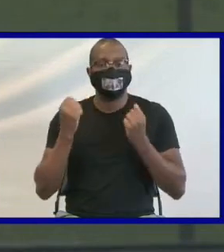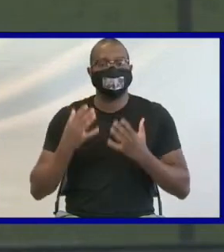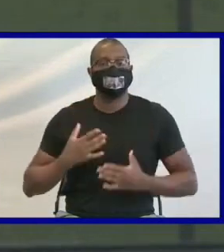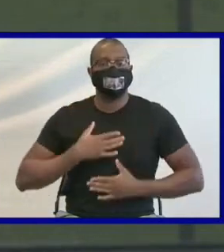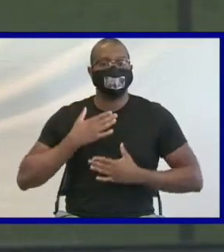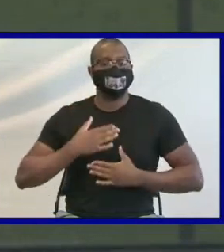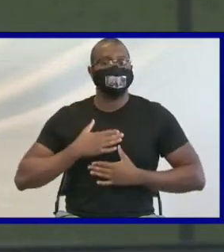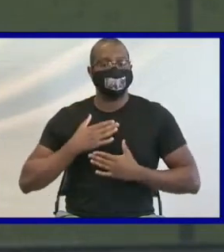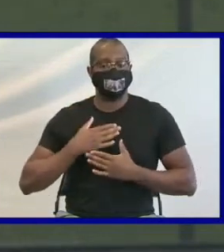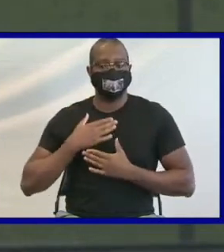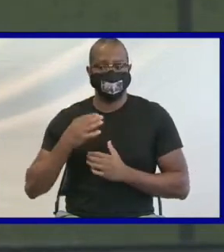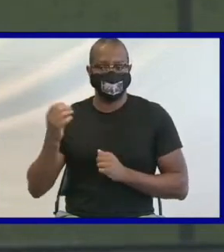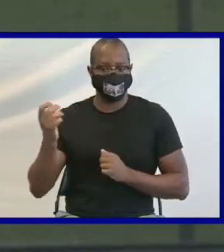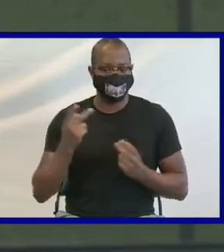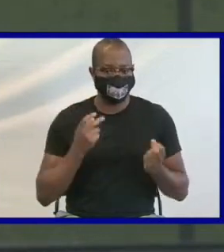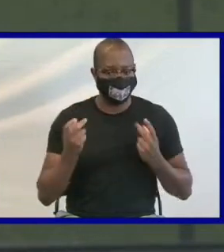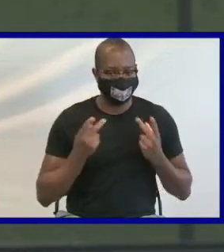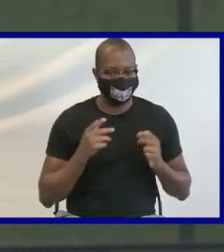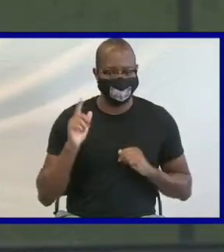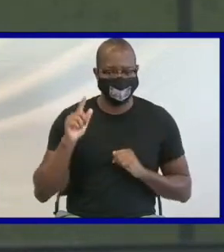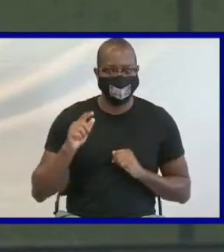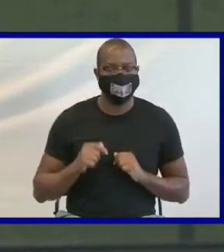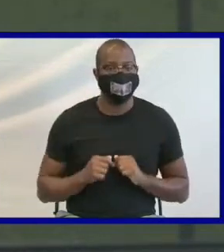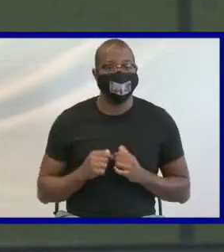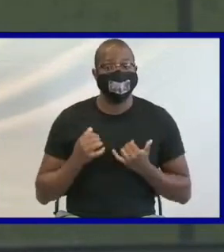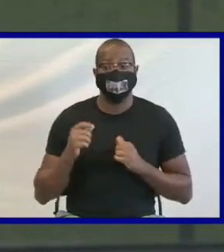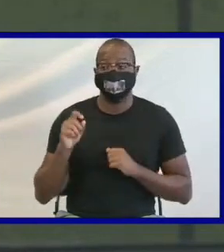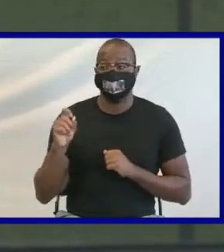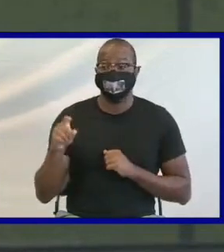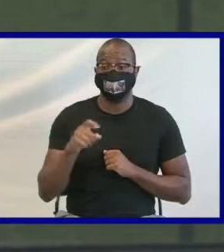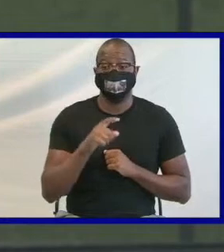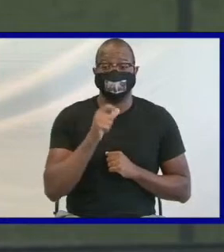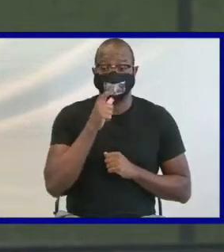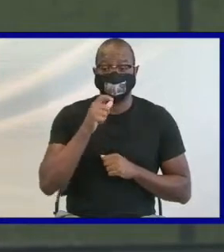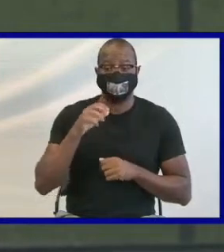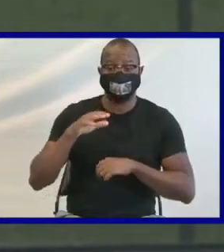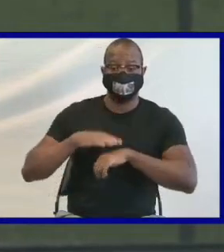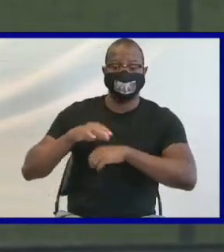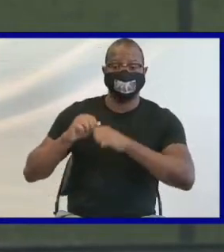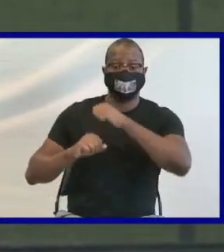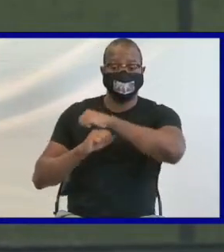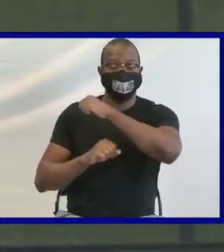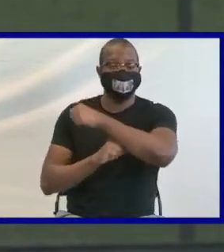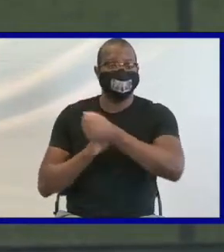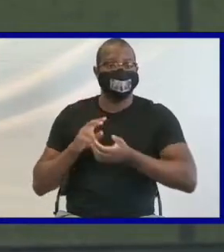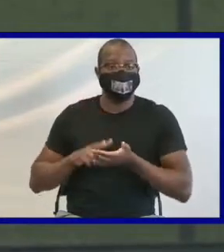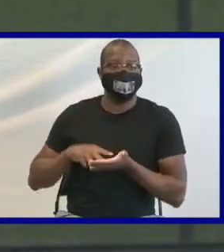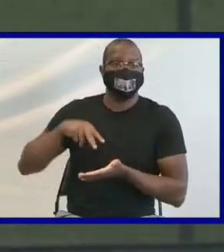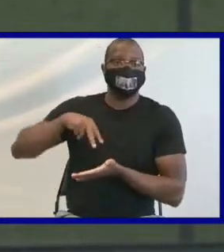like to ask the stage party to rise for the recessional.